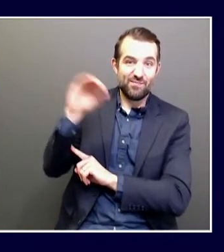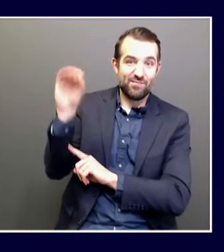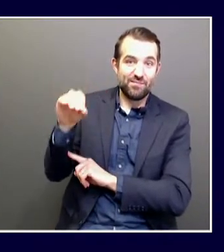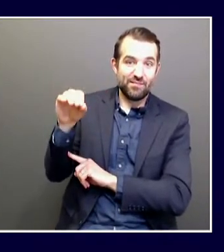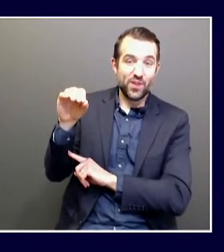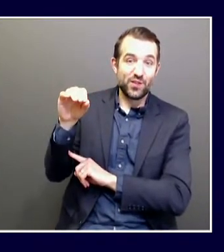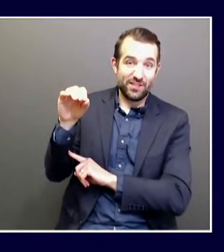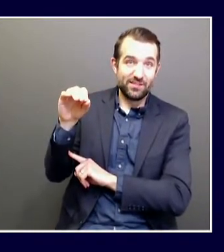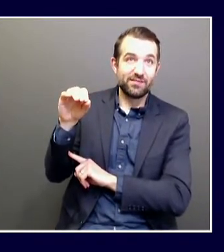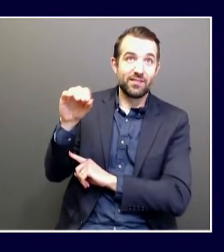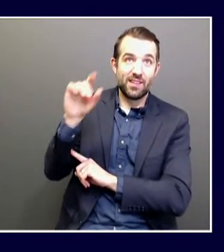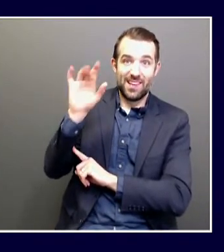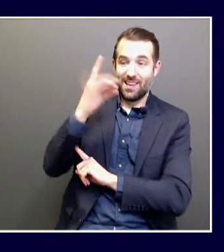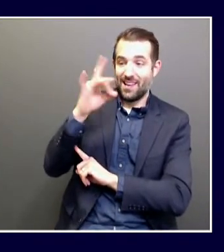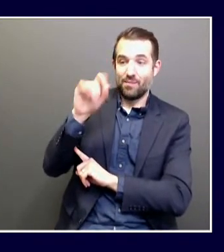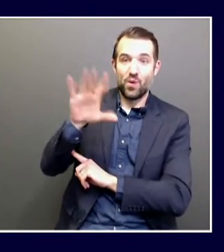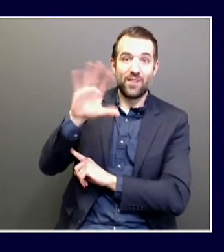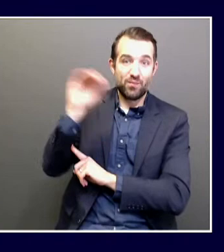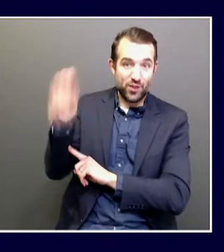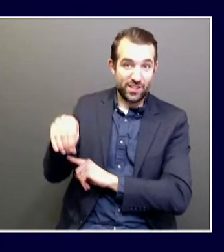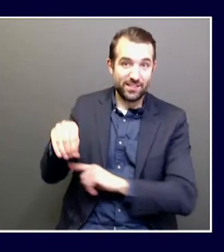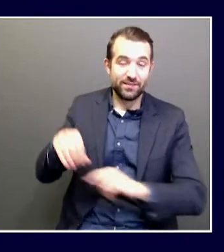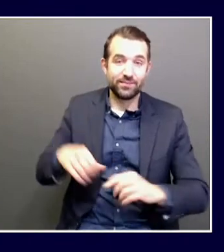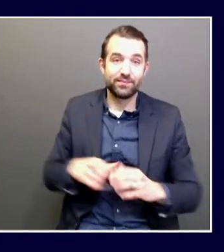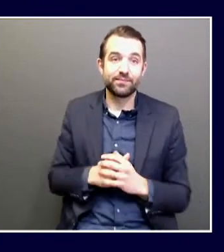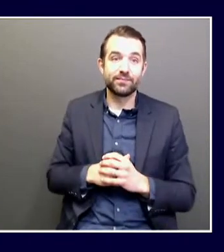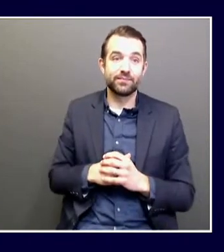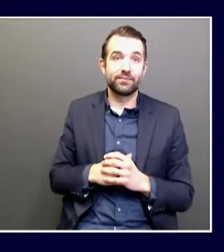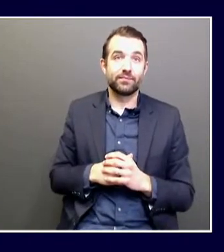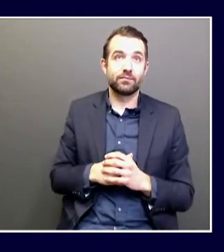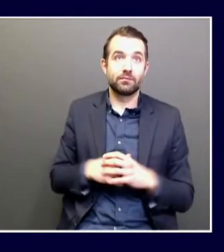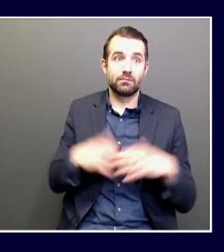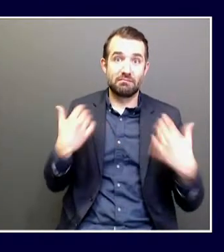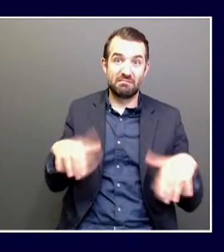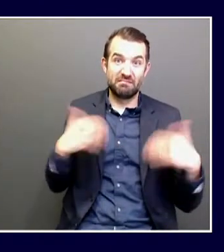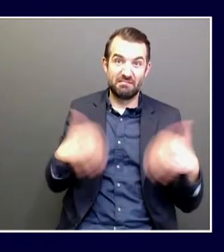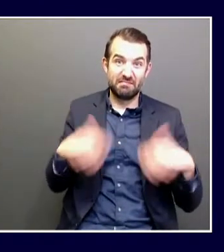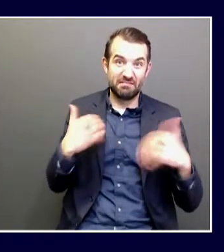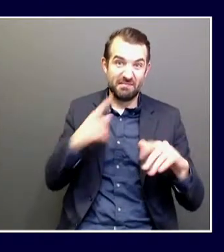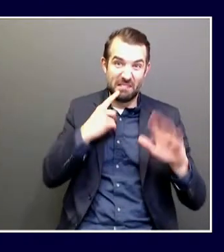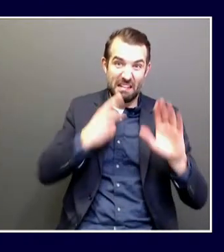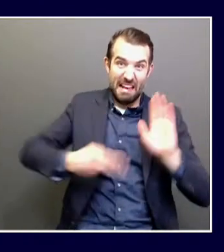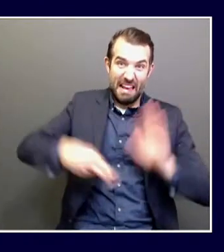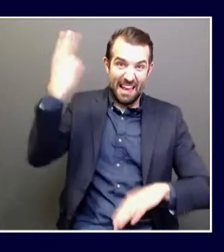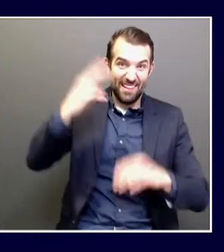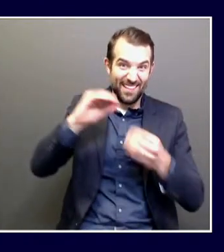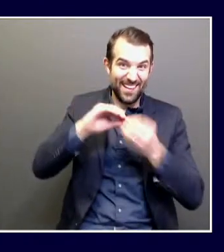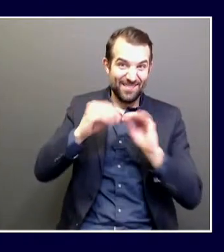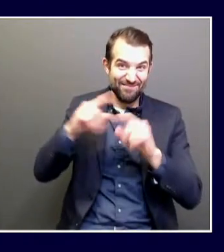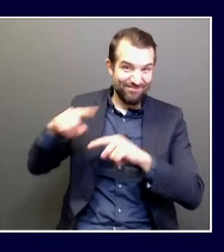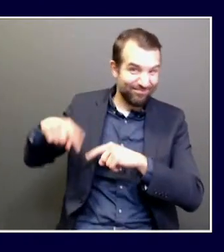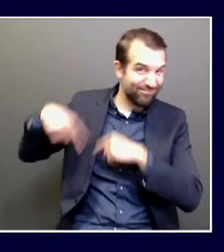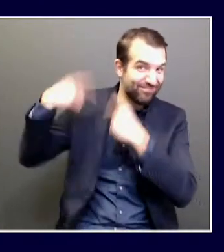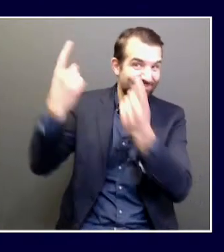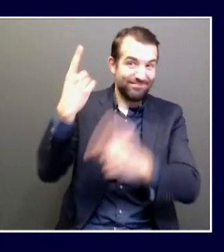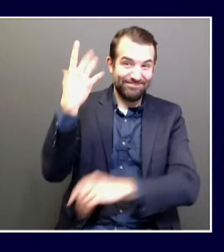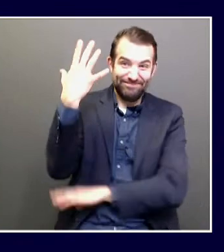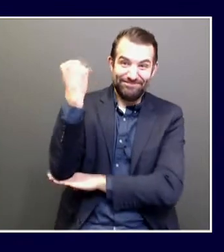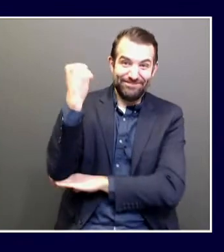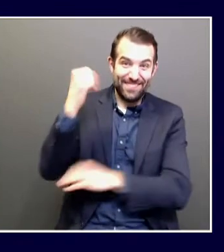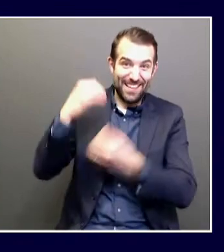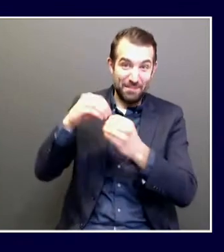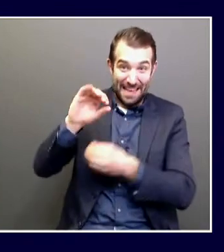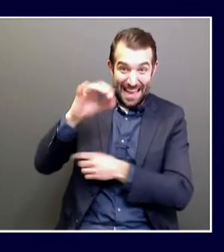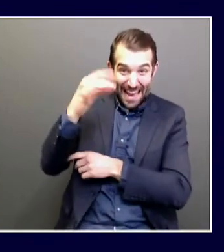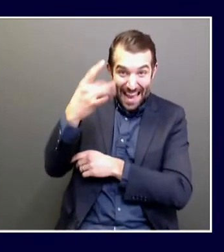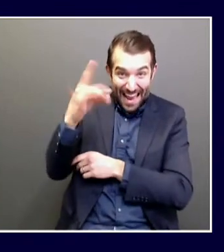18.05%. This is by far the highest it has ever been in Maine throughout the pandemic. It tracks